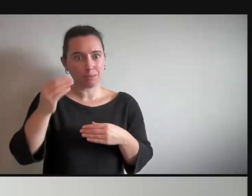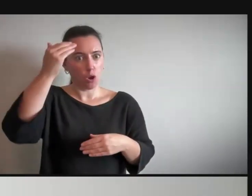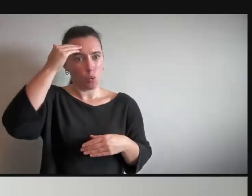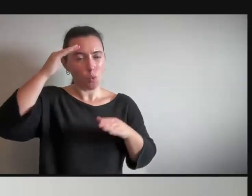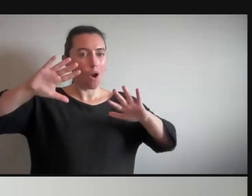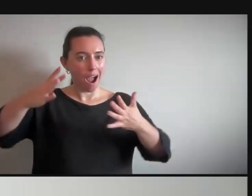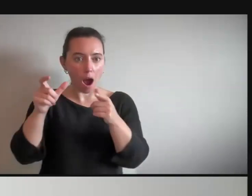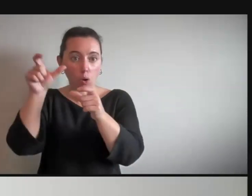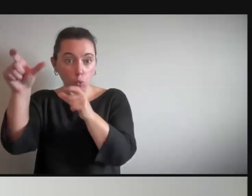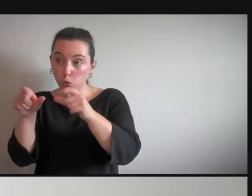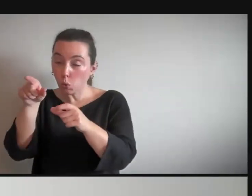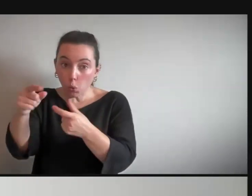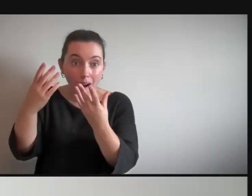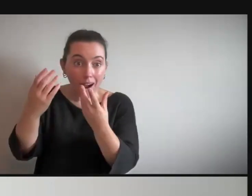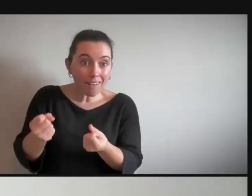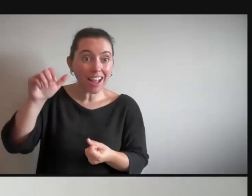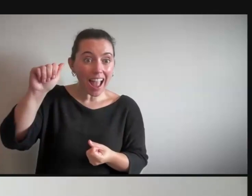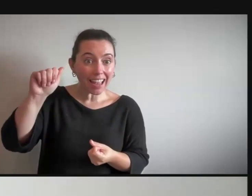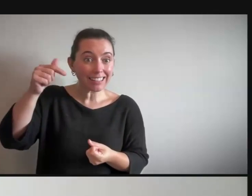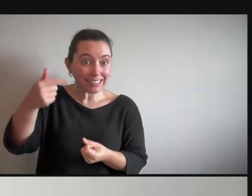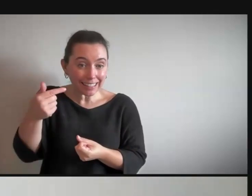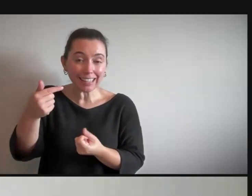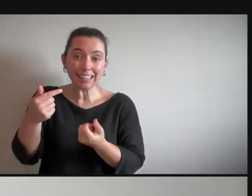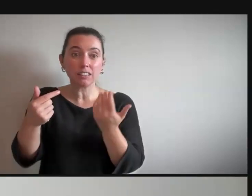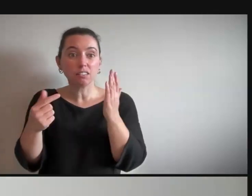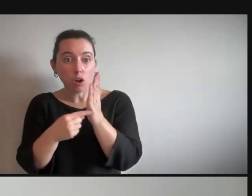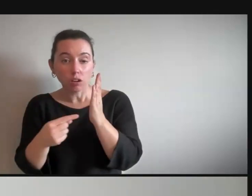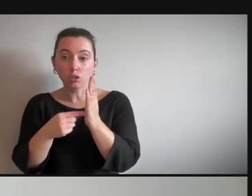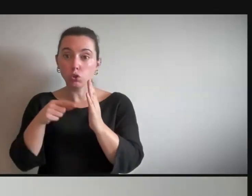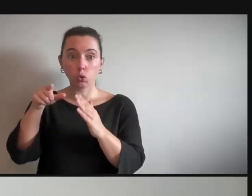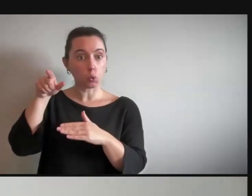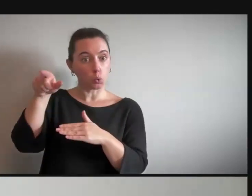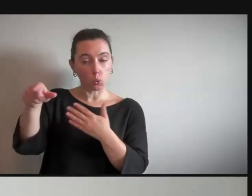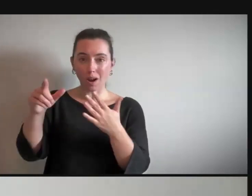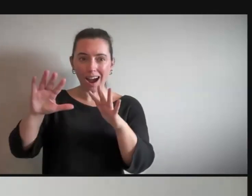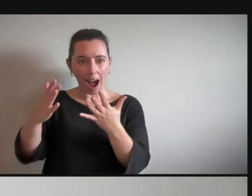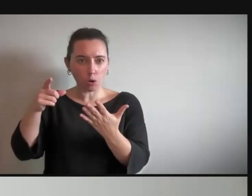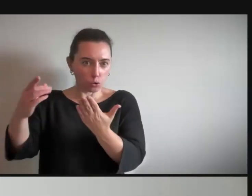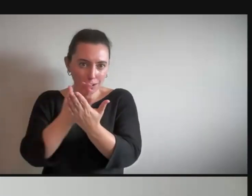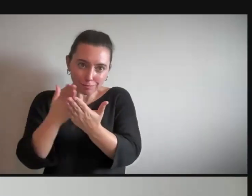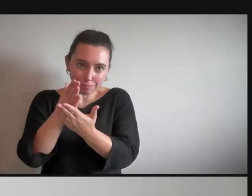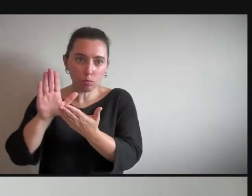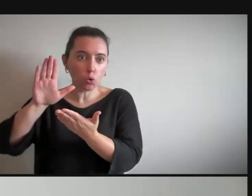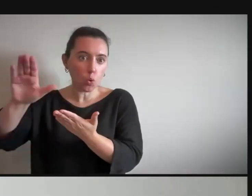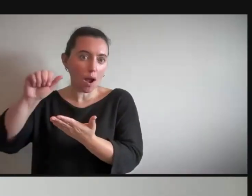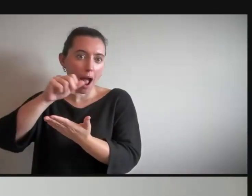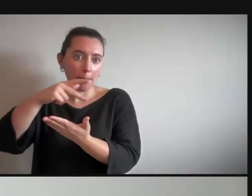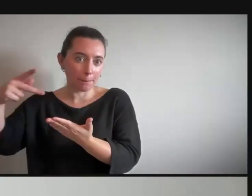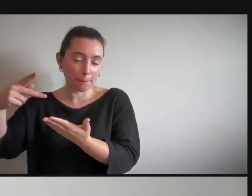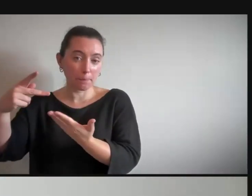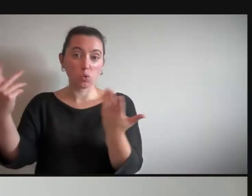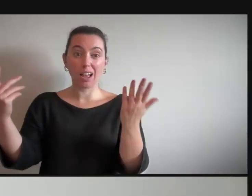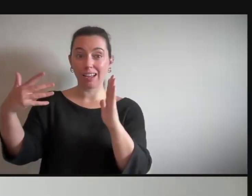assistive technologies, how user is making things in mobile apps and etc. But you can test in